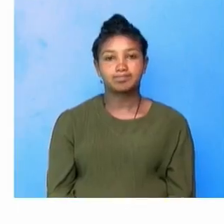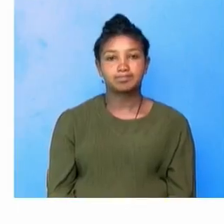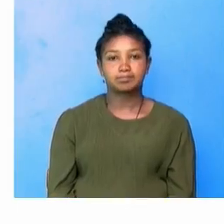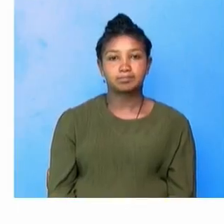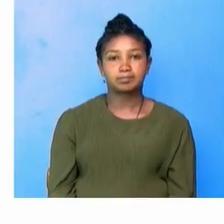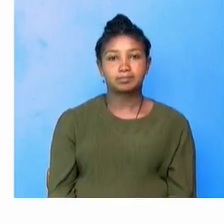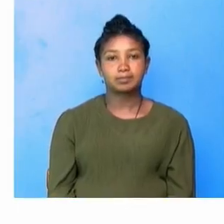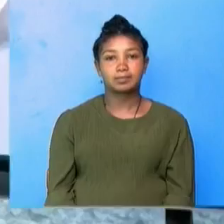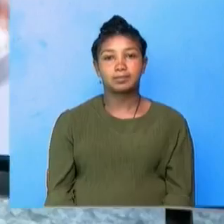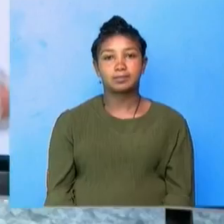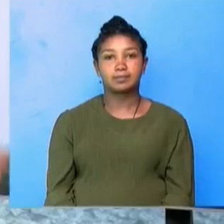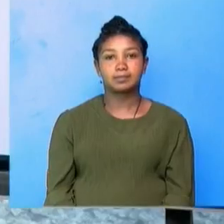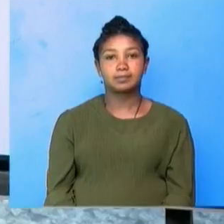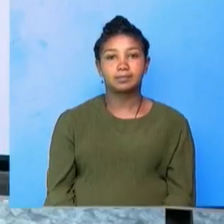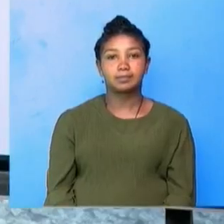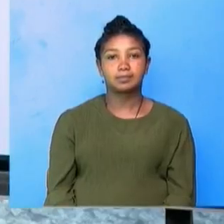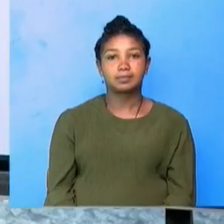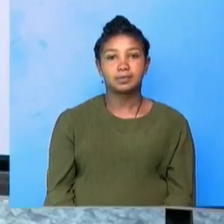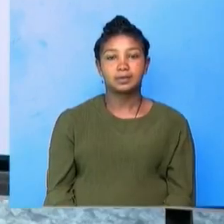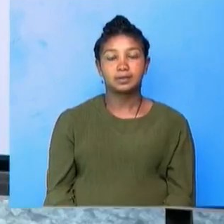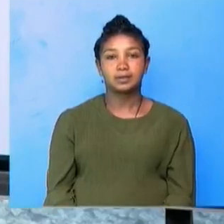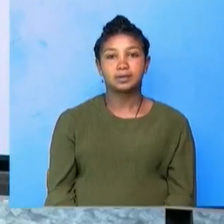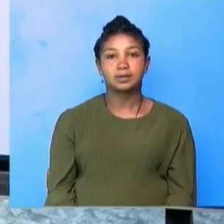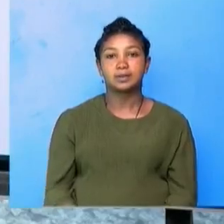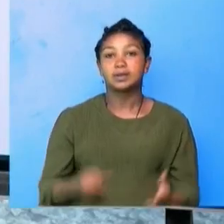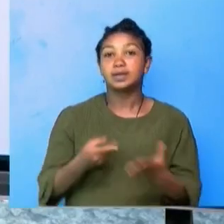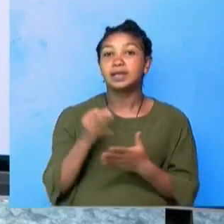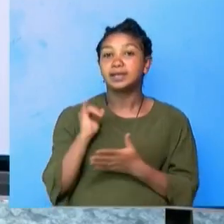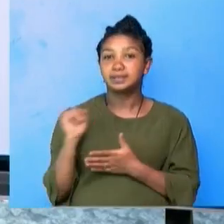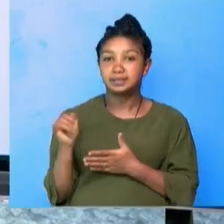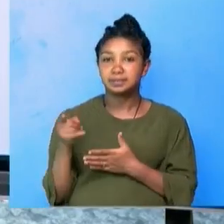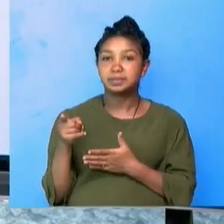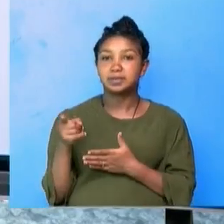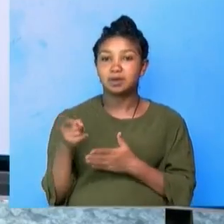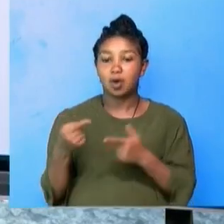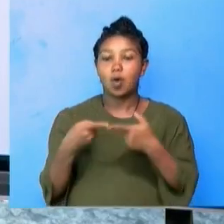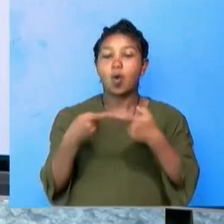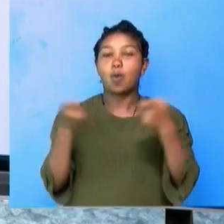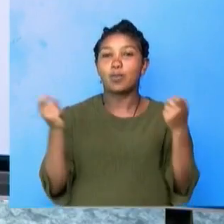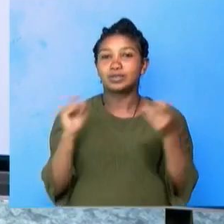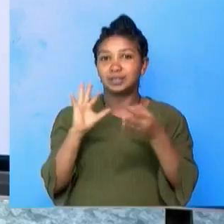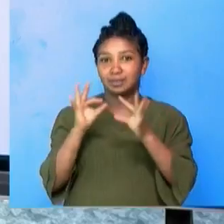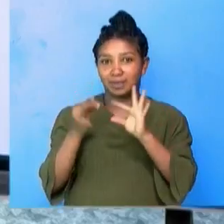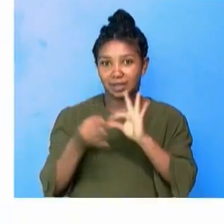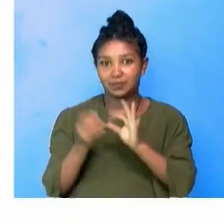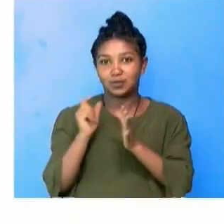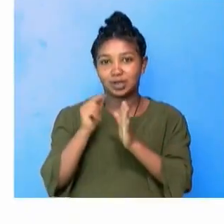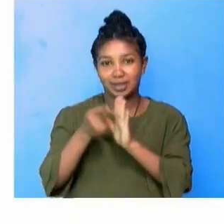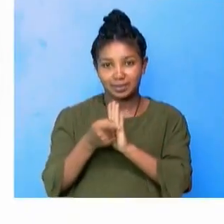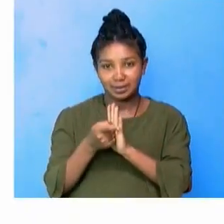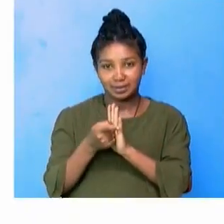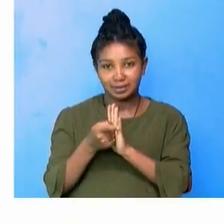the opposite meaning. Here is the opposite meaning. For example,